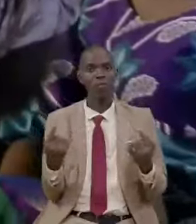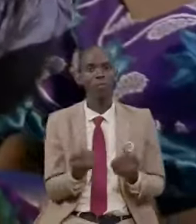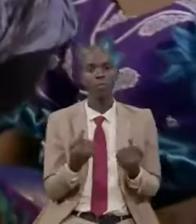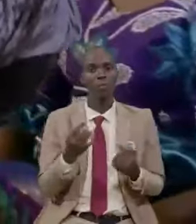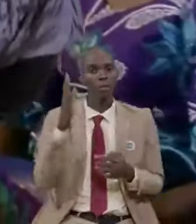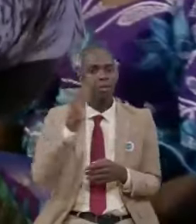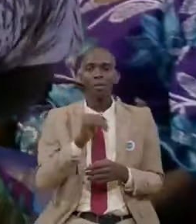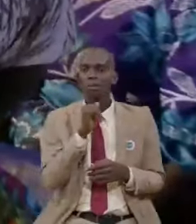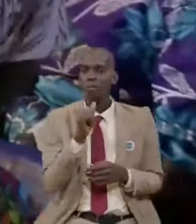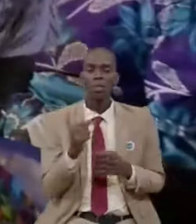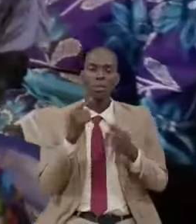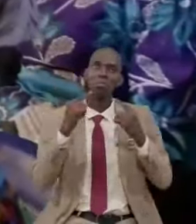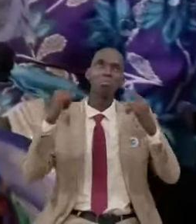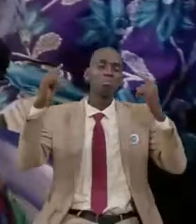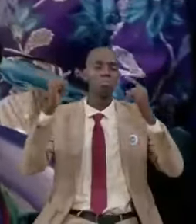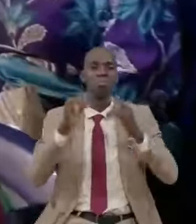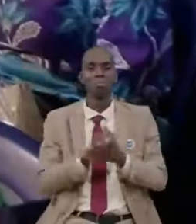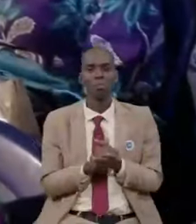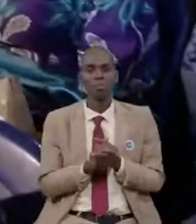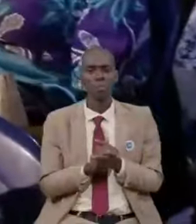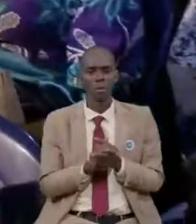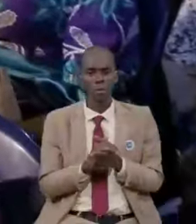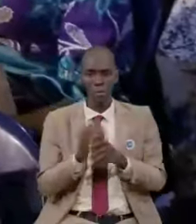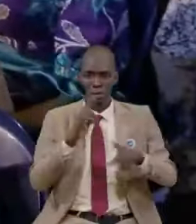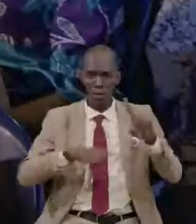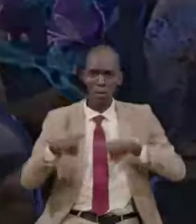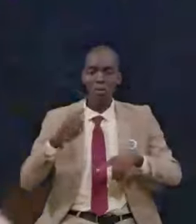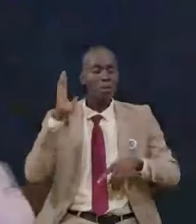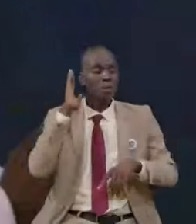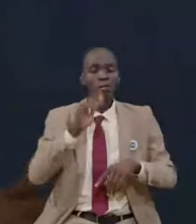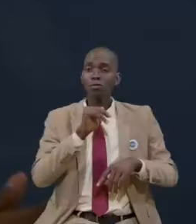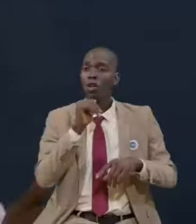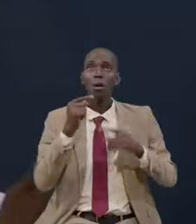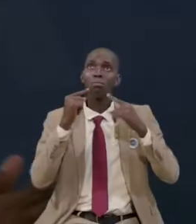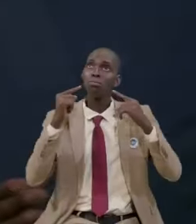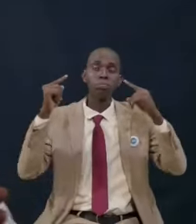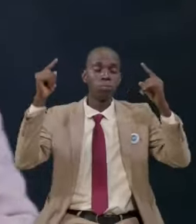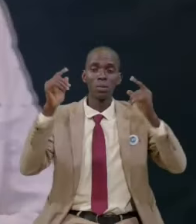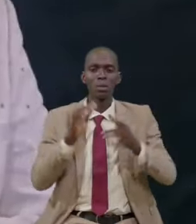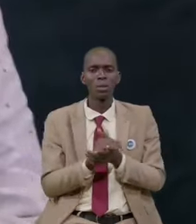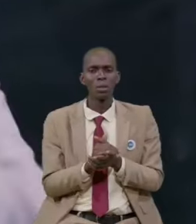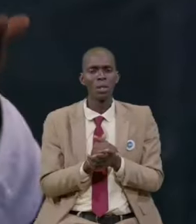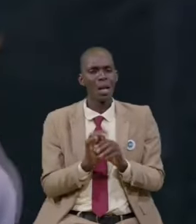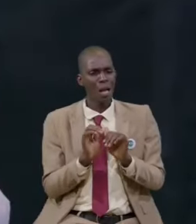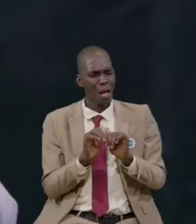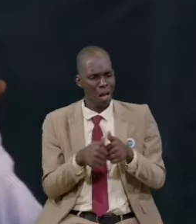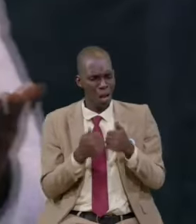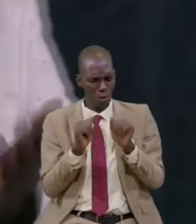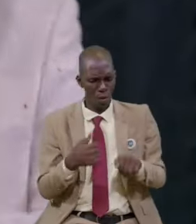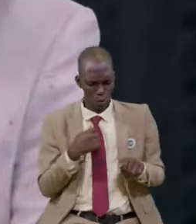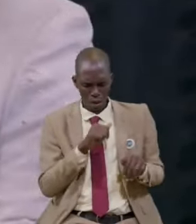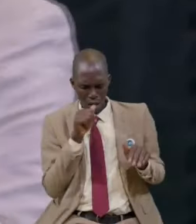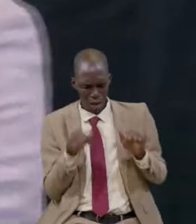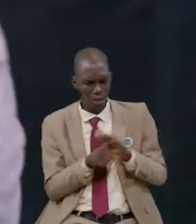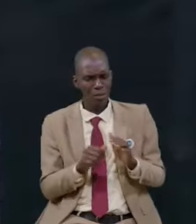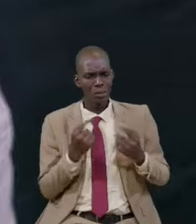can you tell me out aloud? How do we cover sin? Well, you understand,